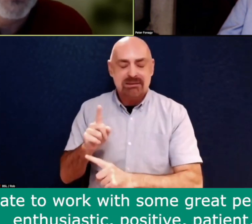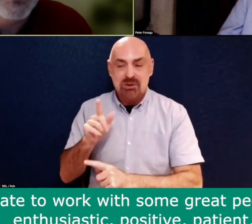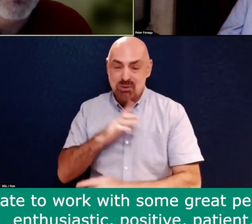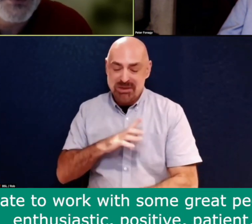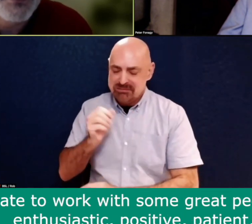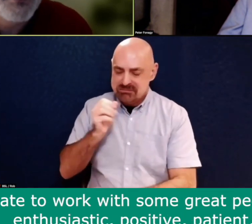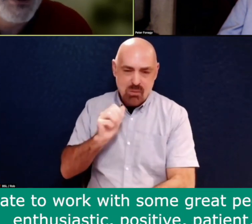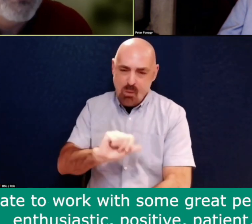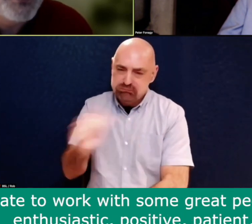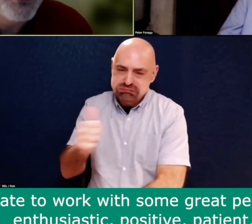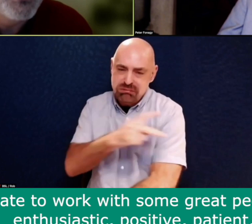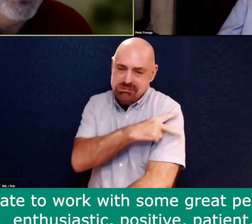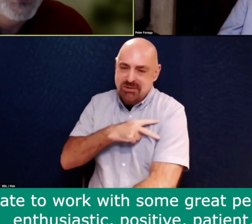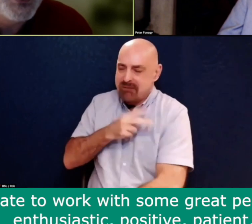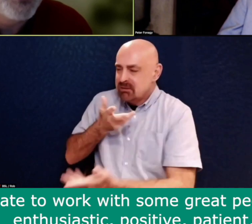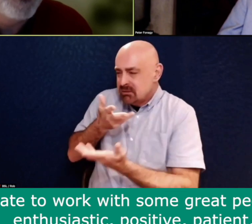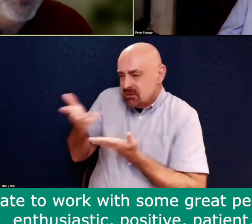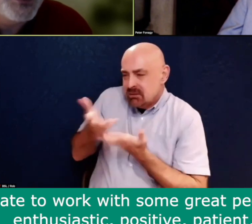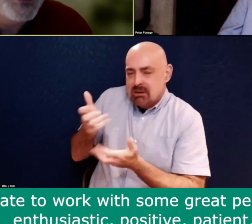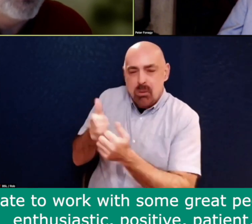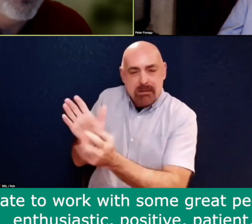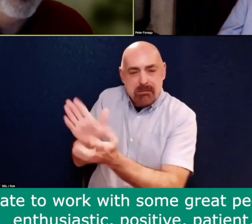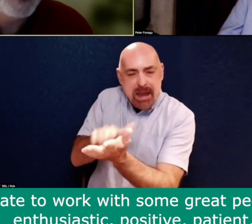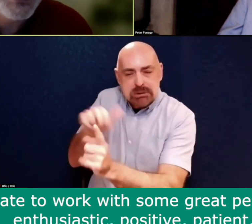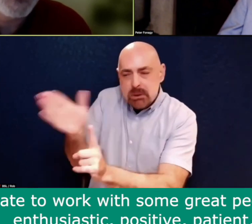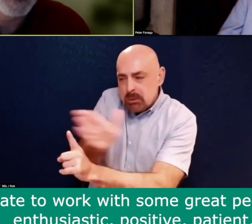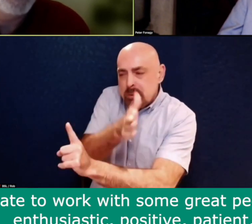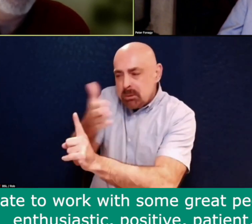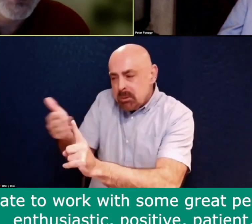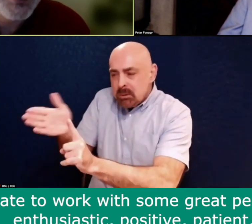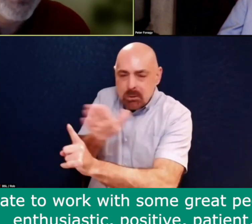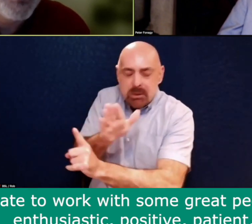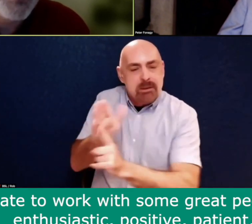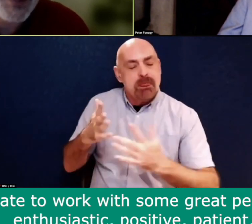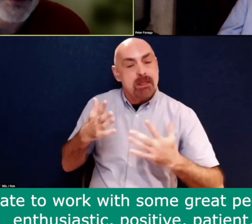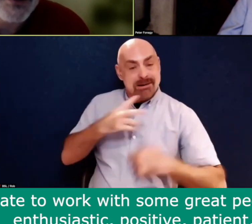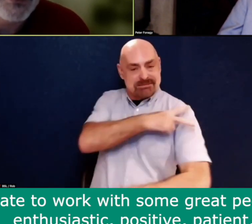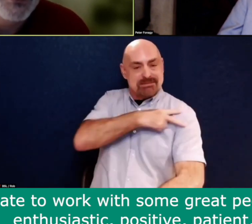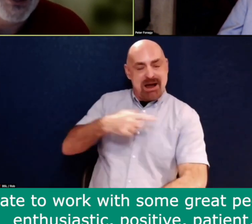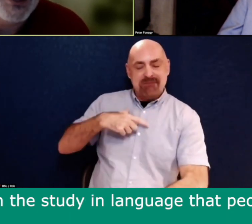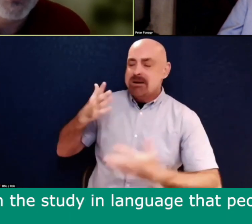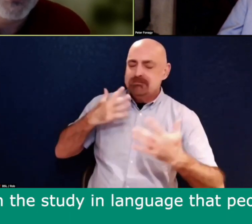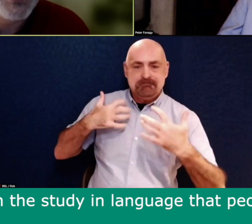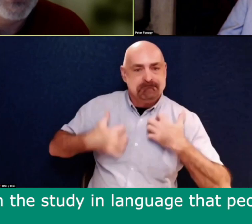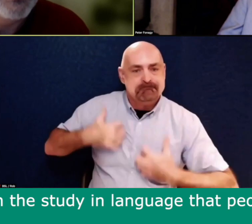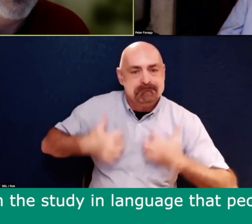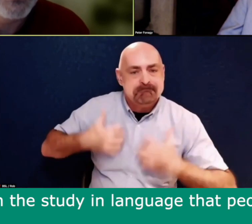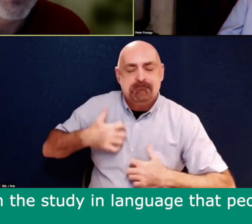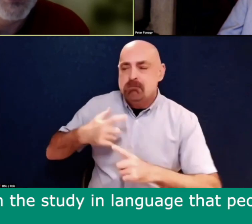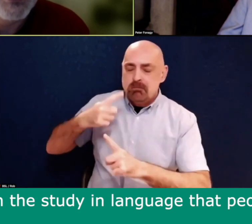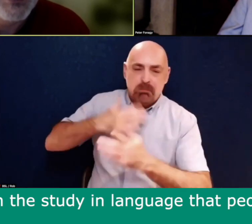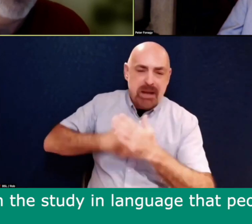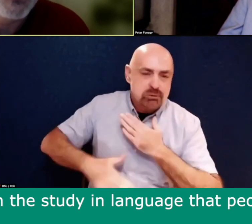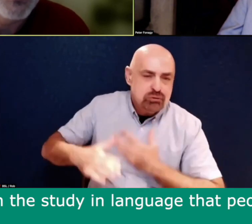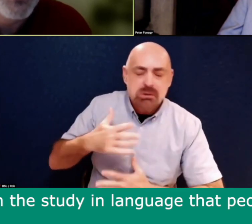very fortunate to work with some great people, and they were enthusiastic, positive, patient, able to explain the